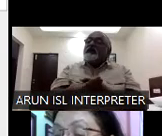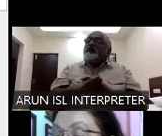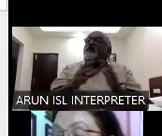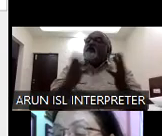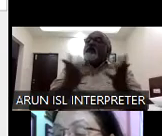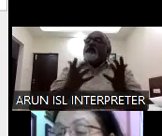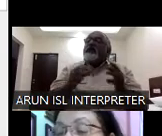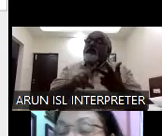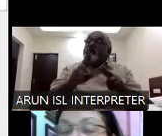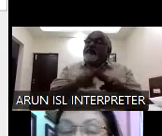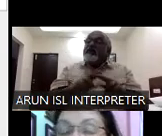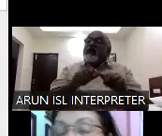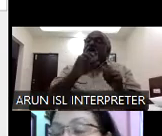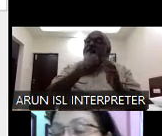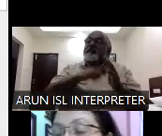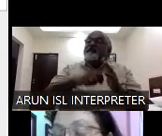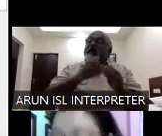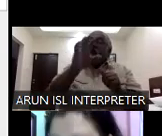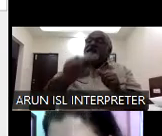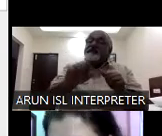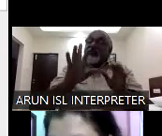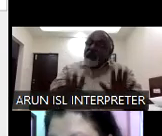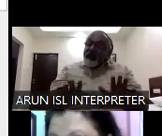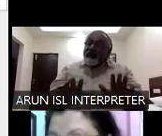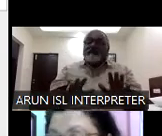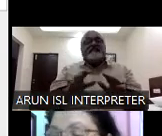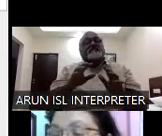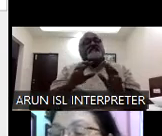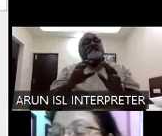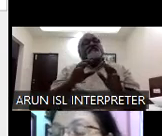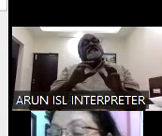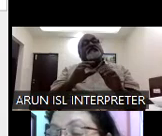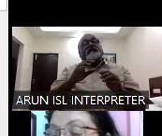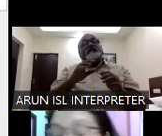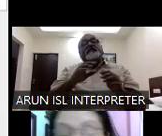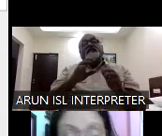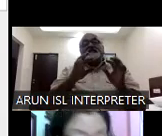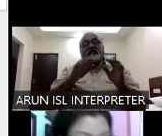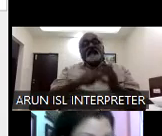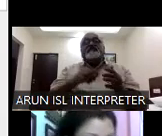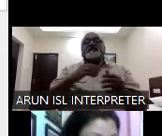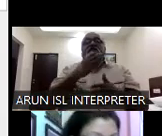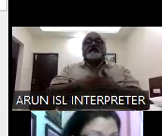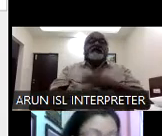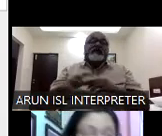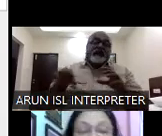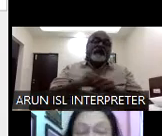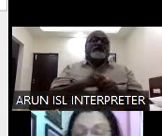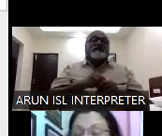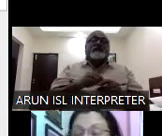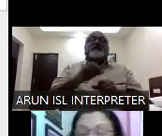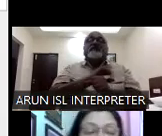equally participate in the vaccination process. So the high time social inclusion is practiced in